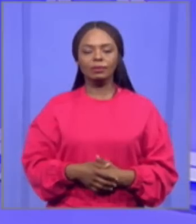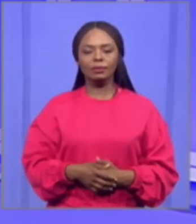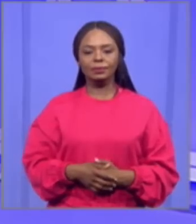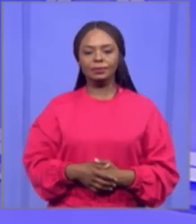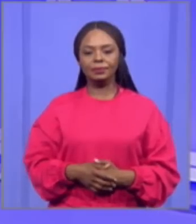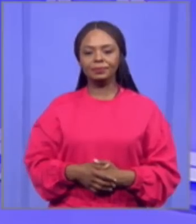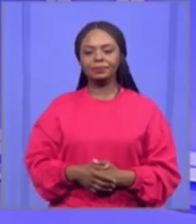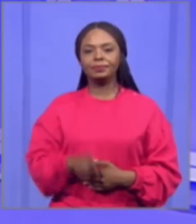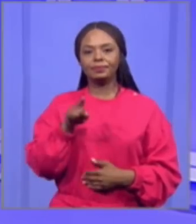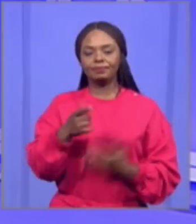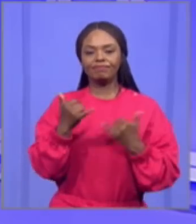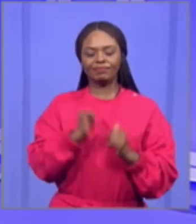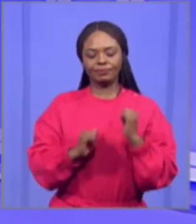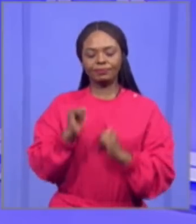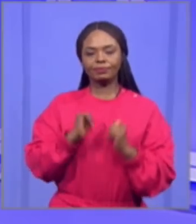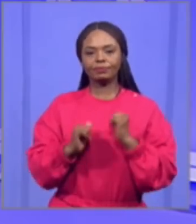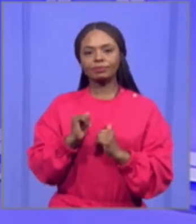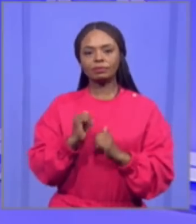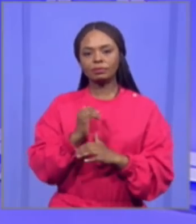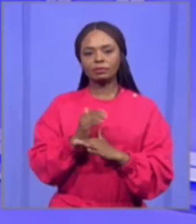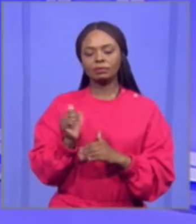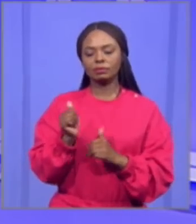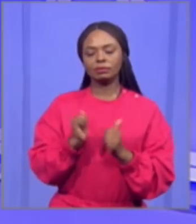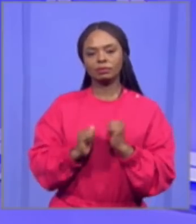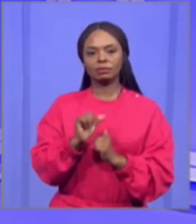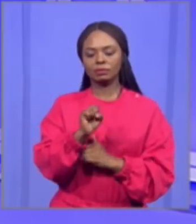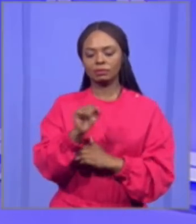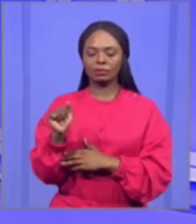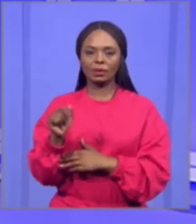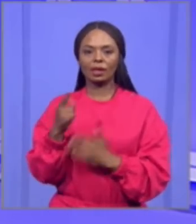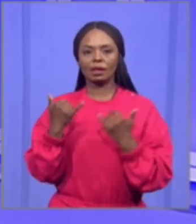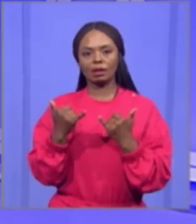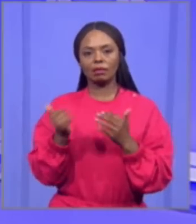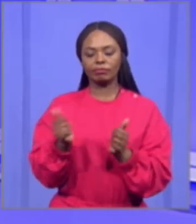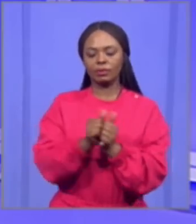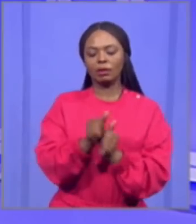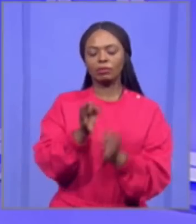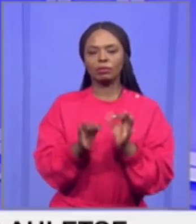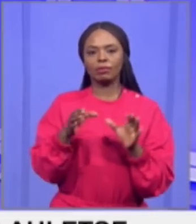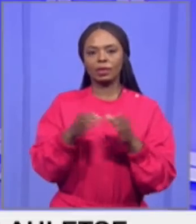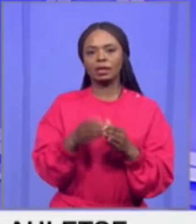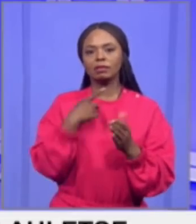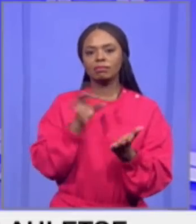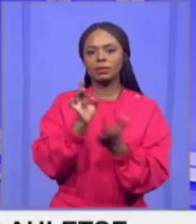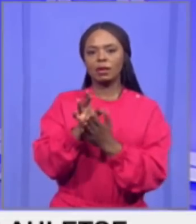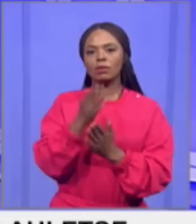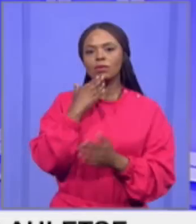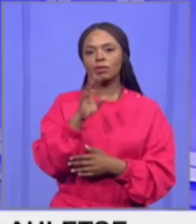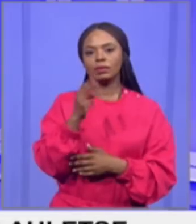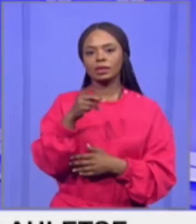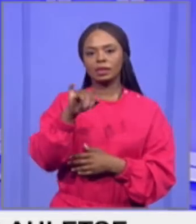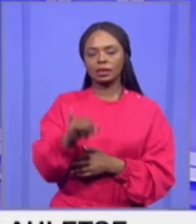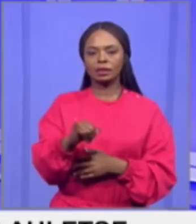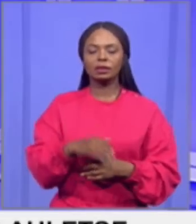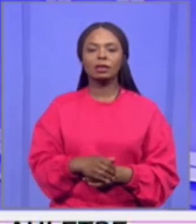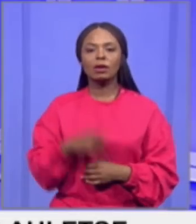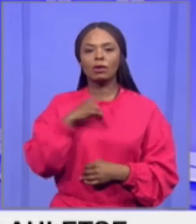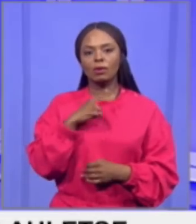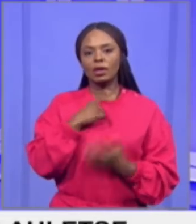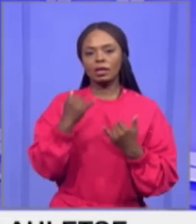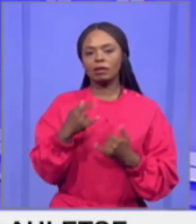Mekga e kopanetseng puso masepaleng wa Tshwane e hlahletse botjha teko ya ona ya ho theola setulo motsamaisi wa dipuisano Mncedi Nzwanana ka